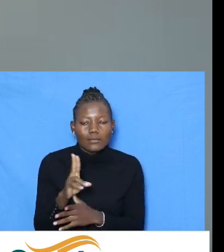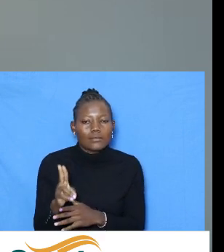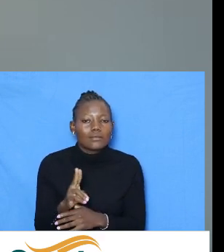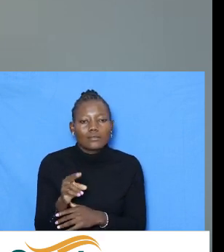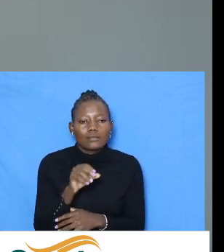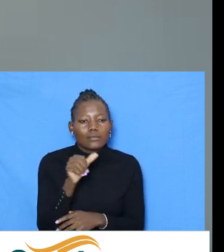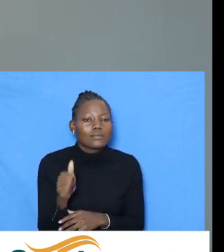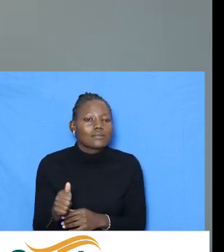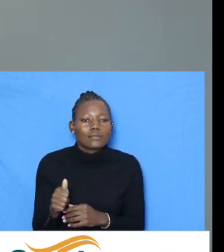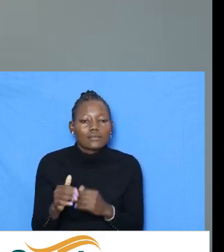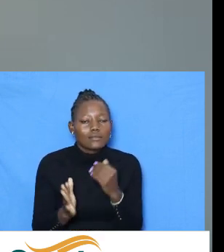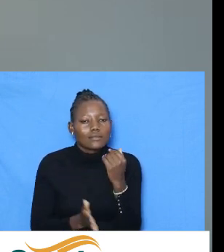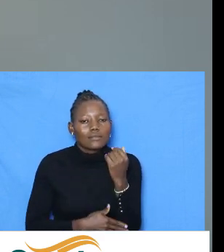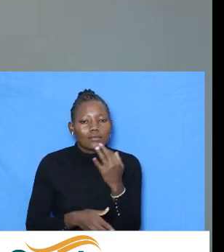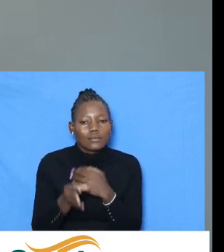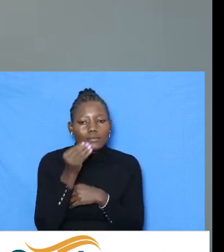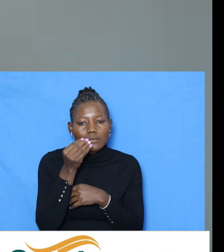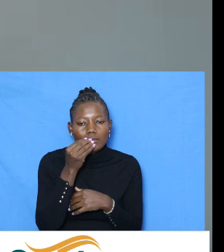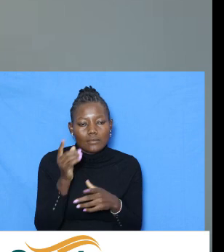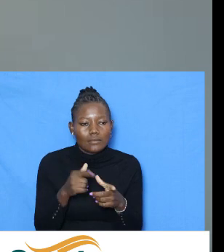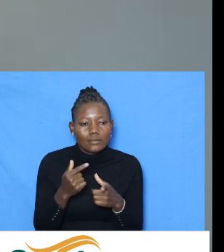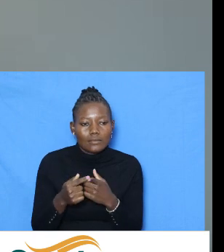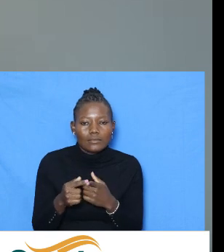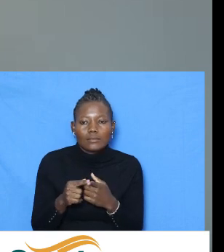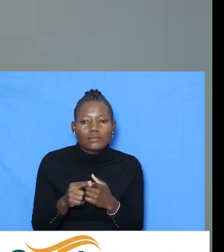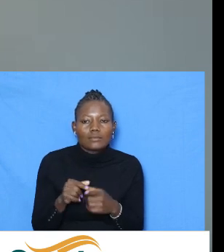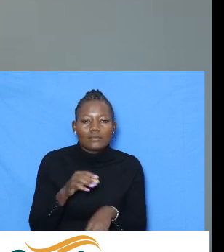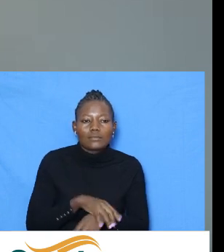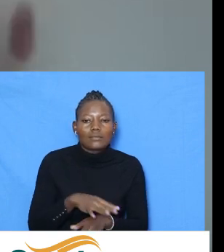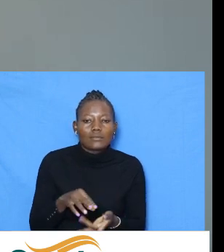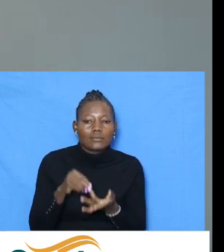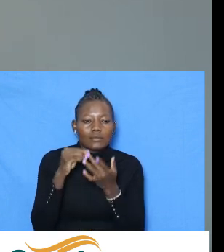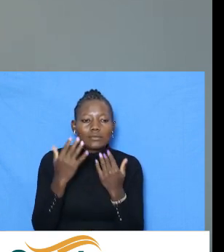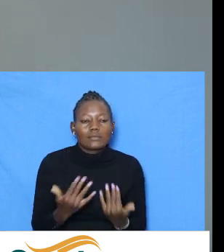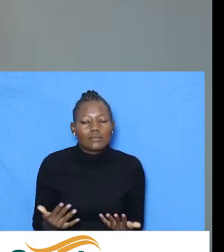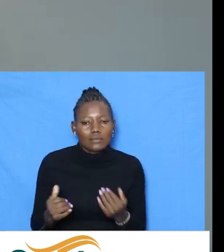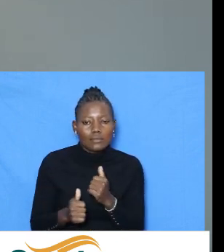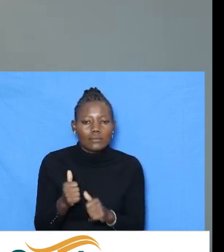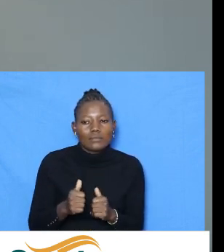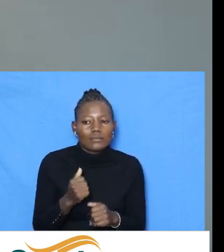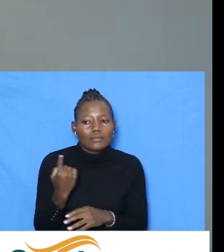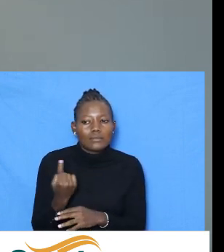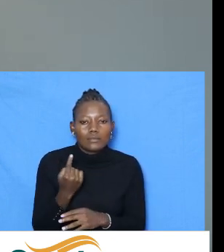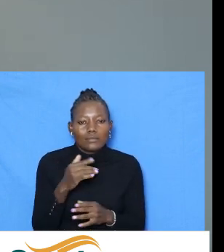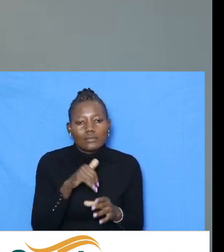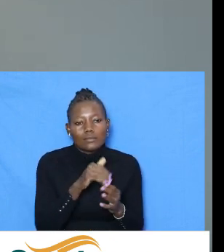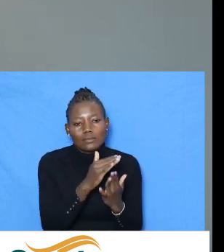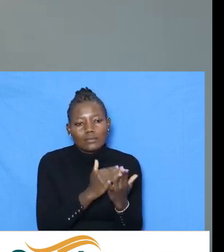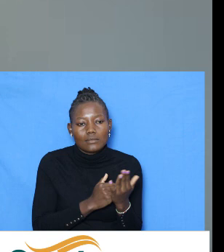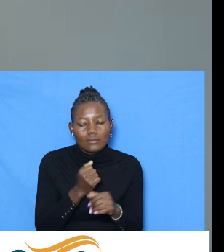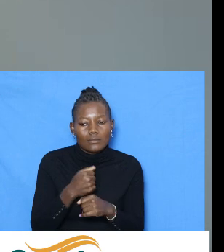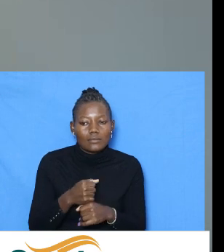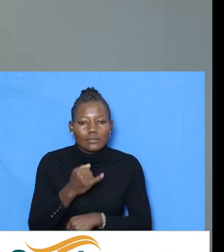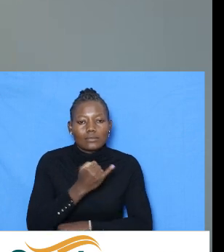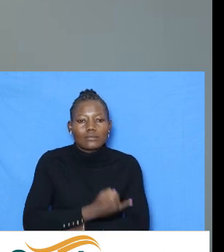any contaminated food, they take special products which are on this list made from this institute